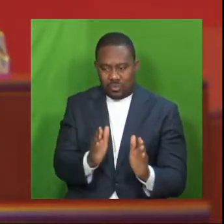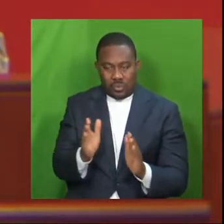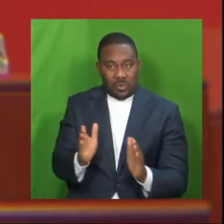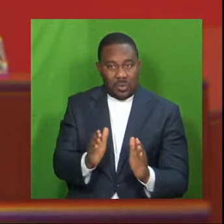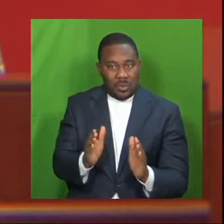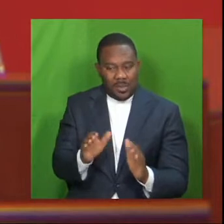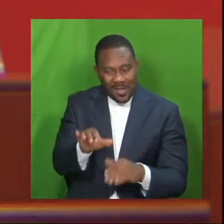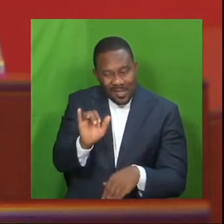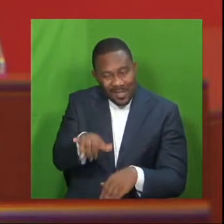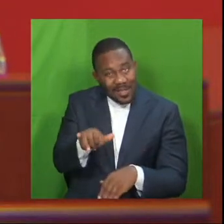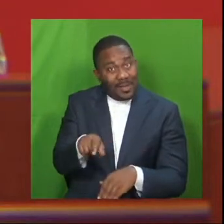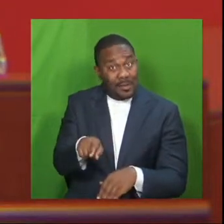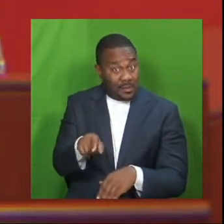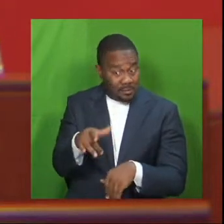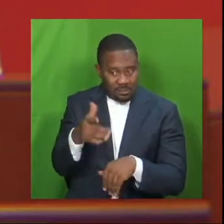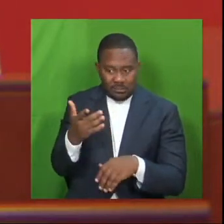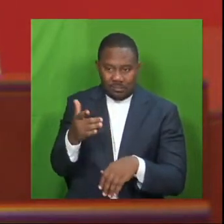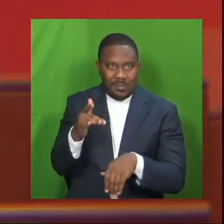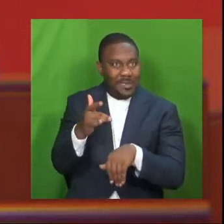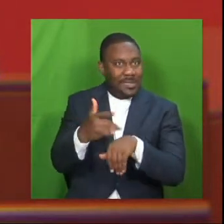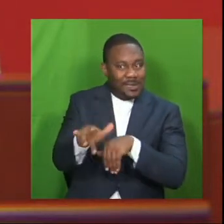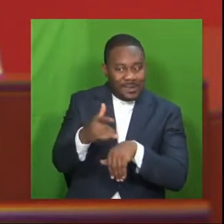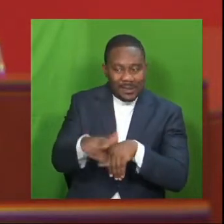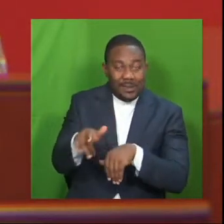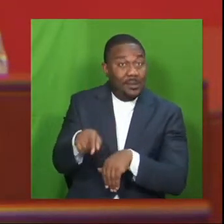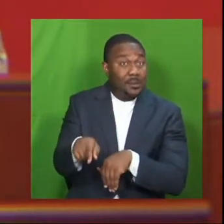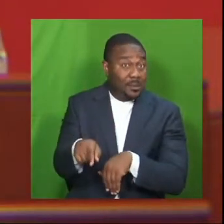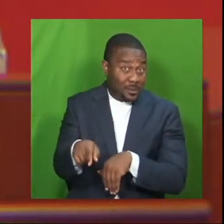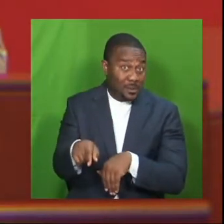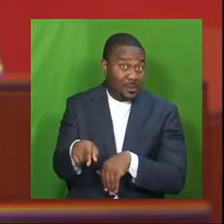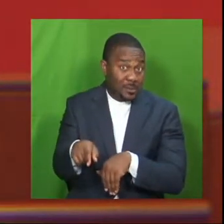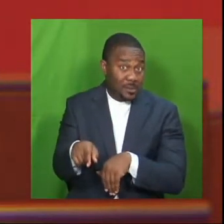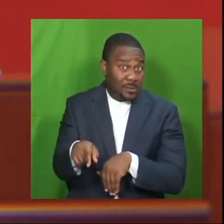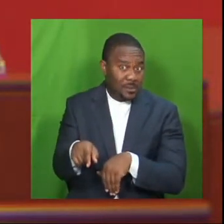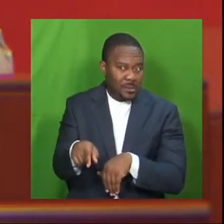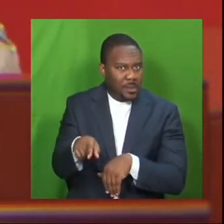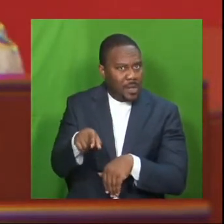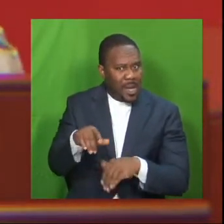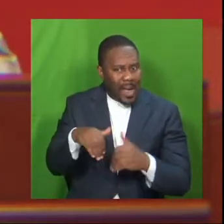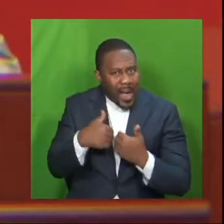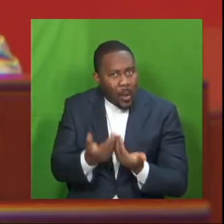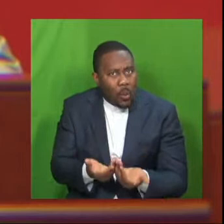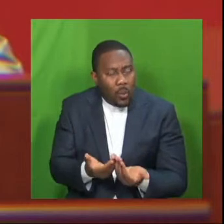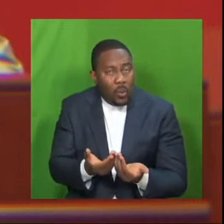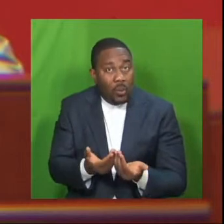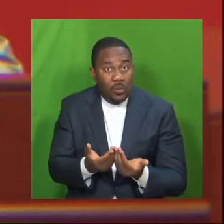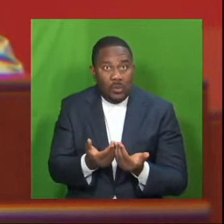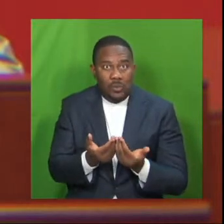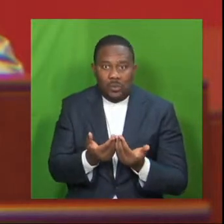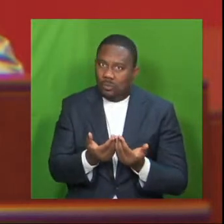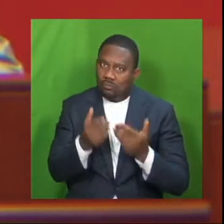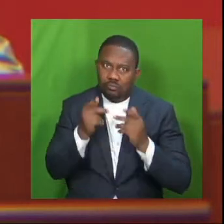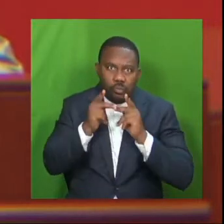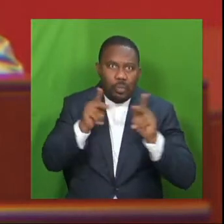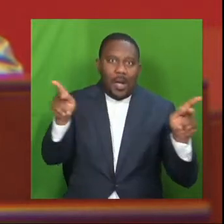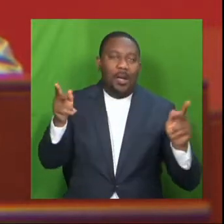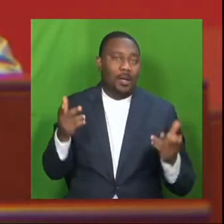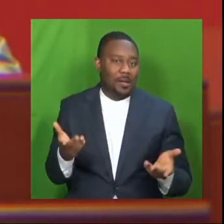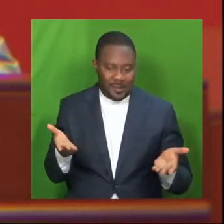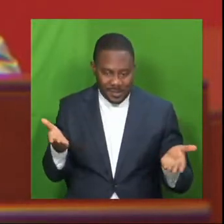automatic vacation of the seat pronounced by the House. And I was